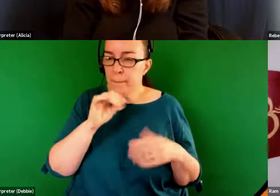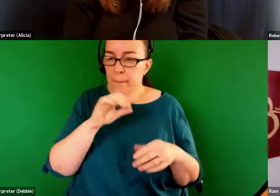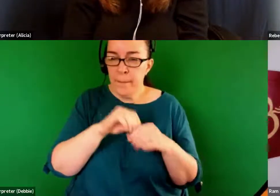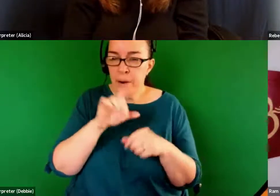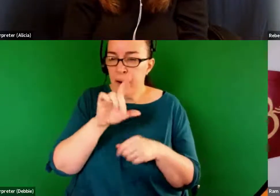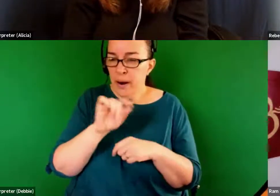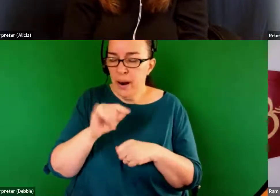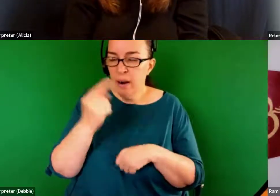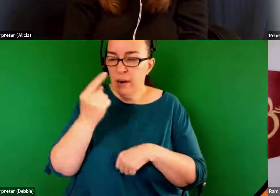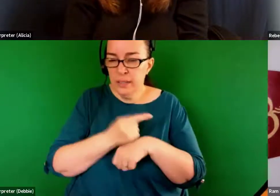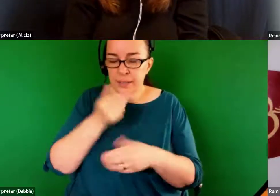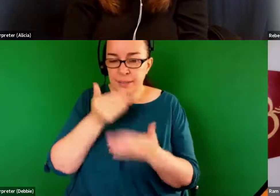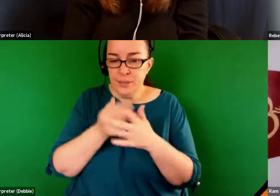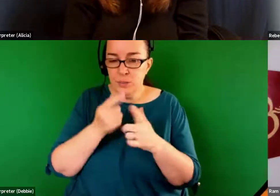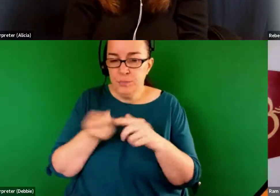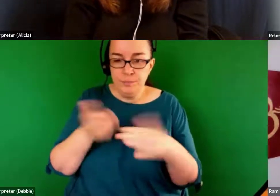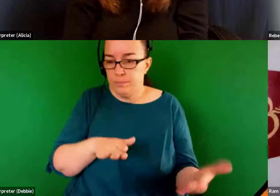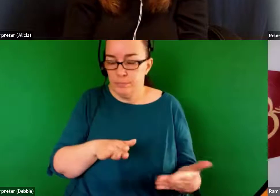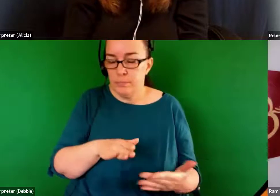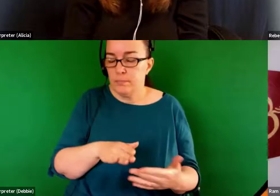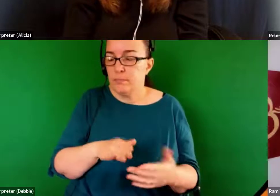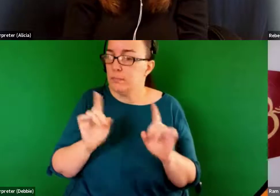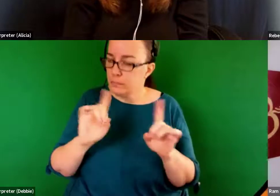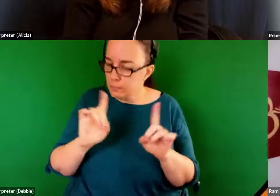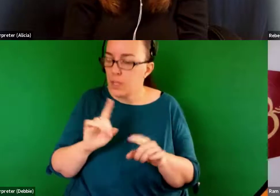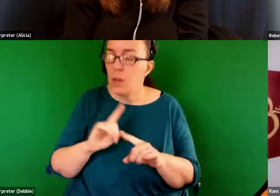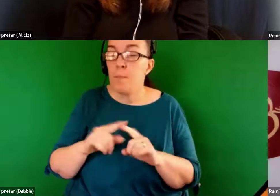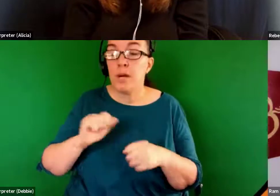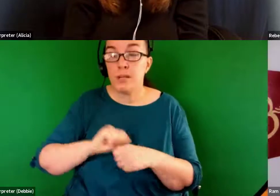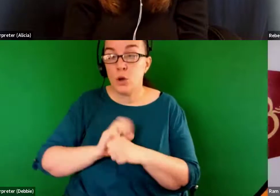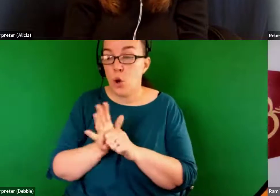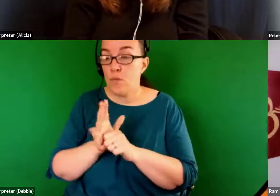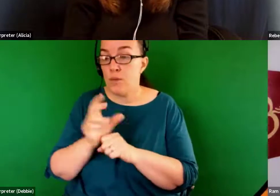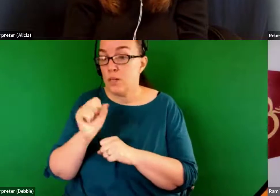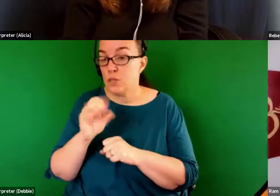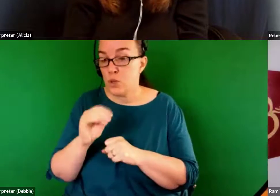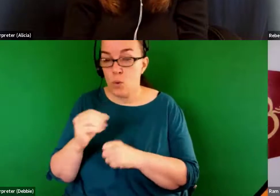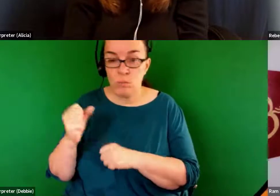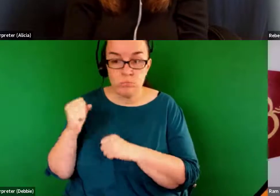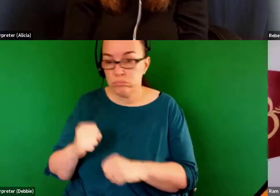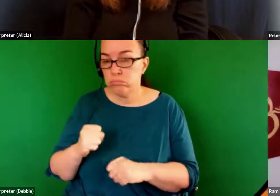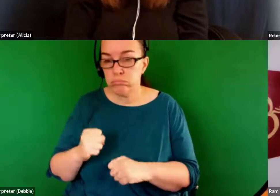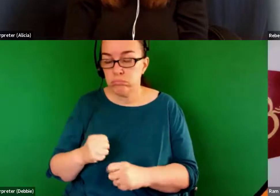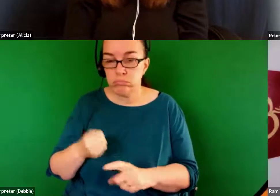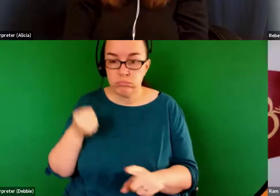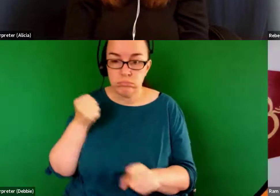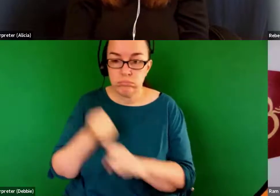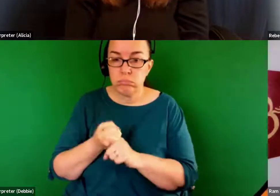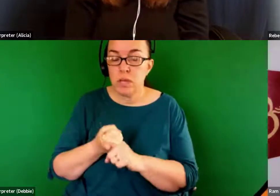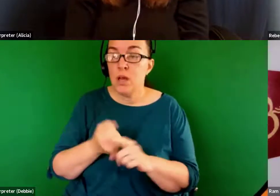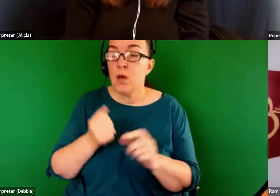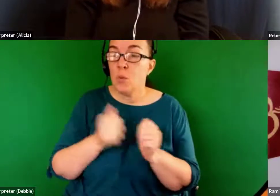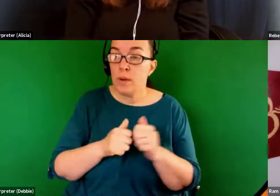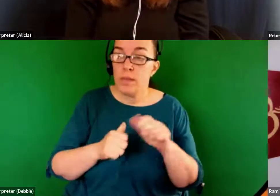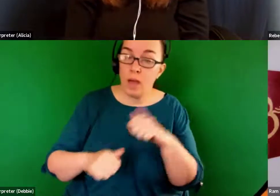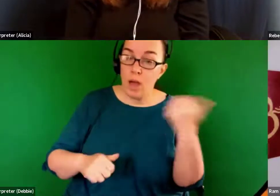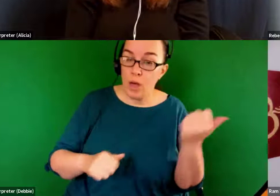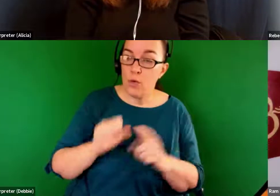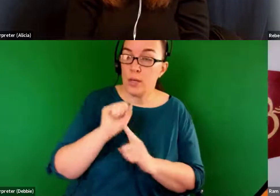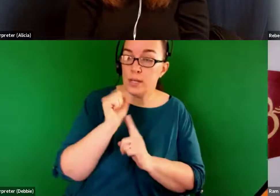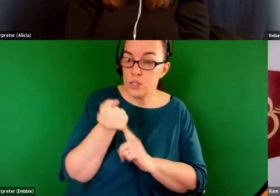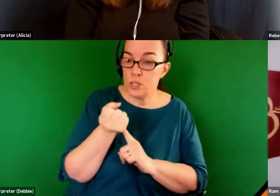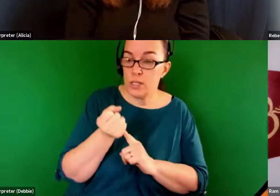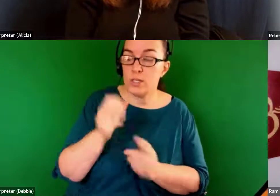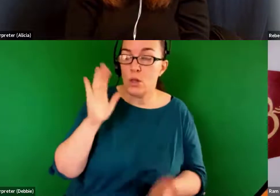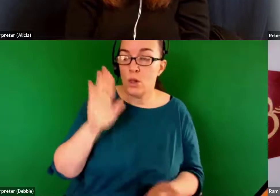death. COVID is so detrimental that with underlying conditions and having low health status work together